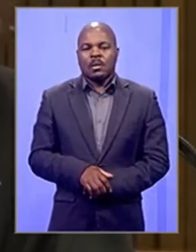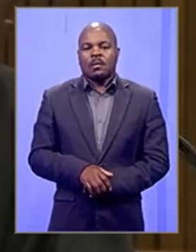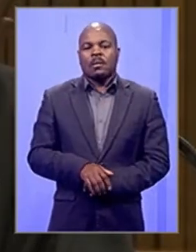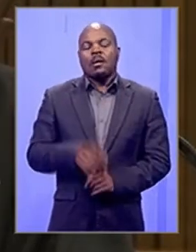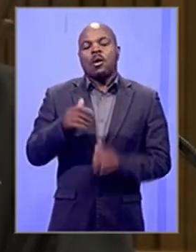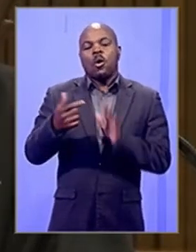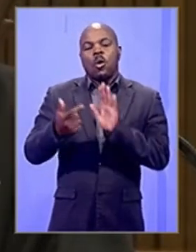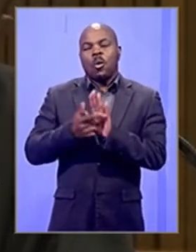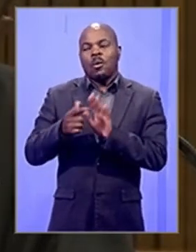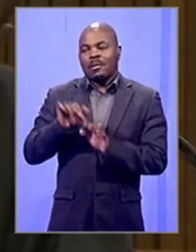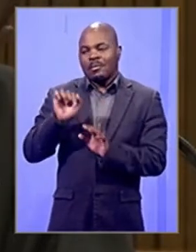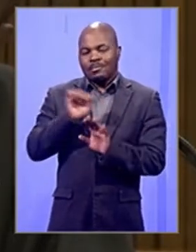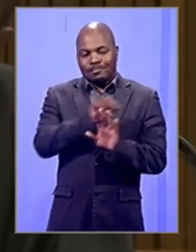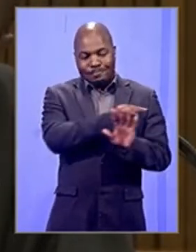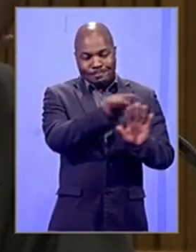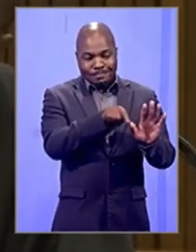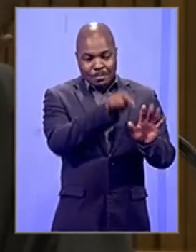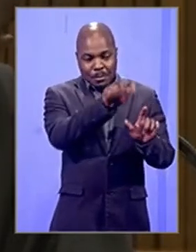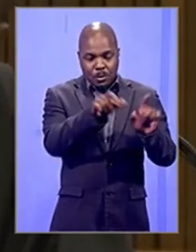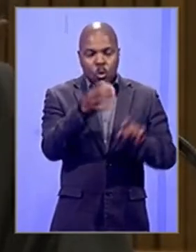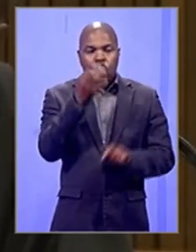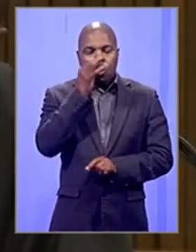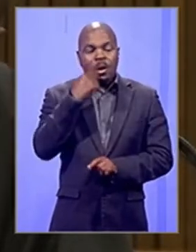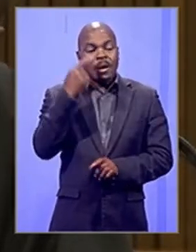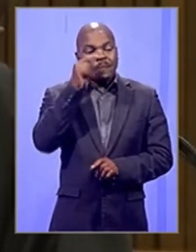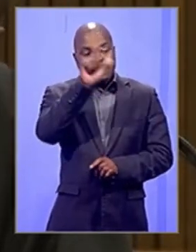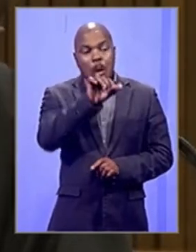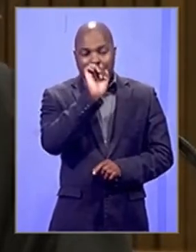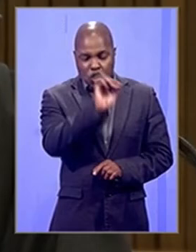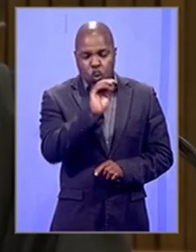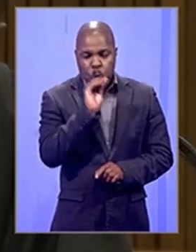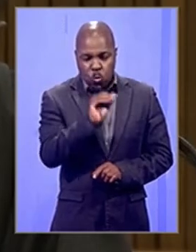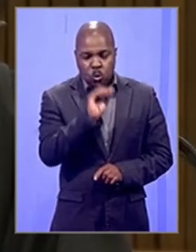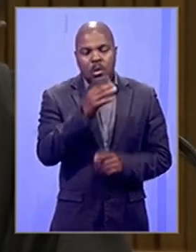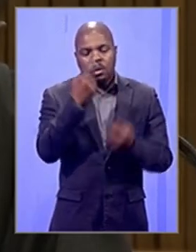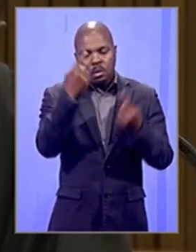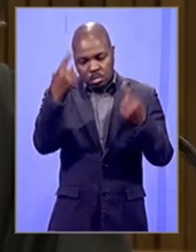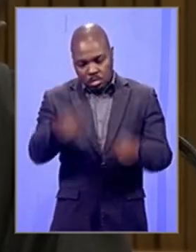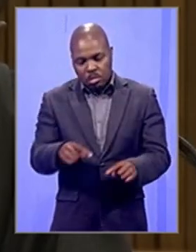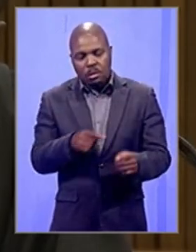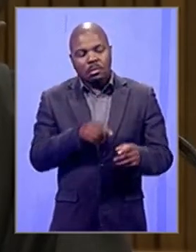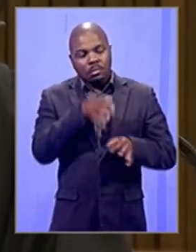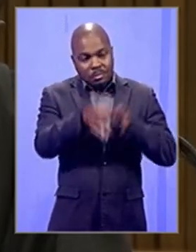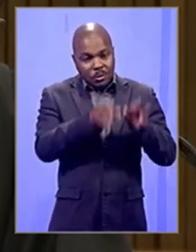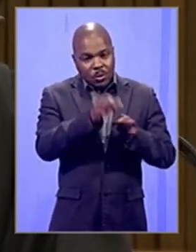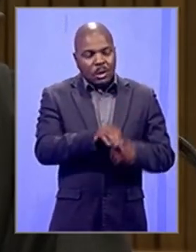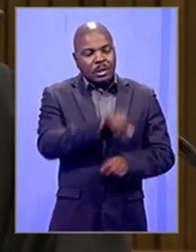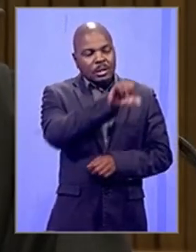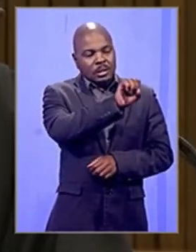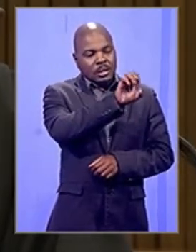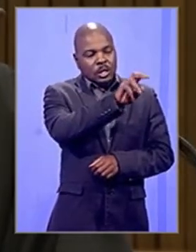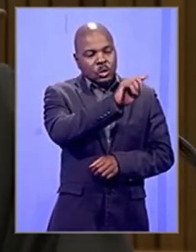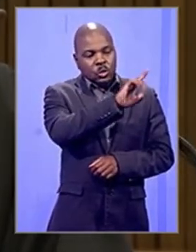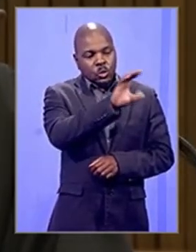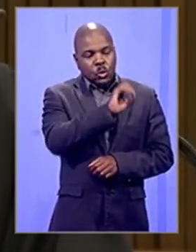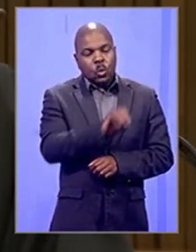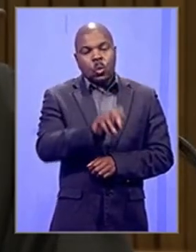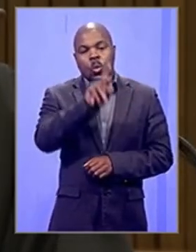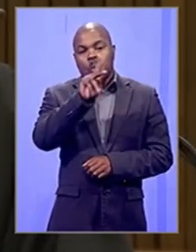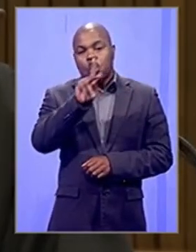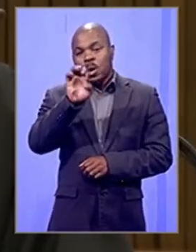Molatofatswa Thobane o re hlatse e tla fana ka bohlatse bja gore Meyiwa o be a ratana le ngwana Bokheli